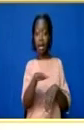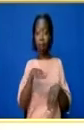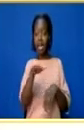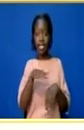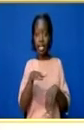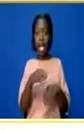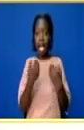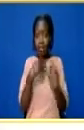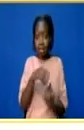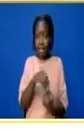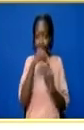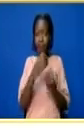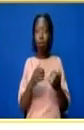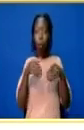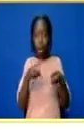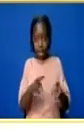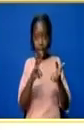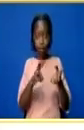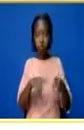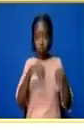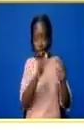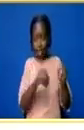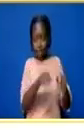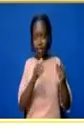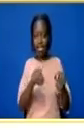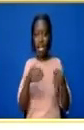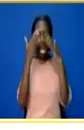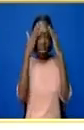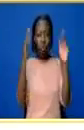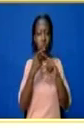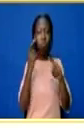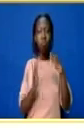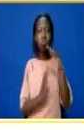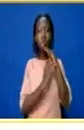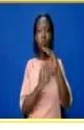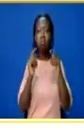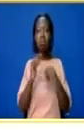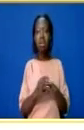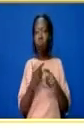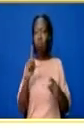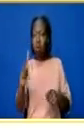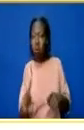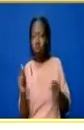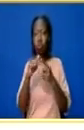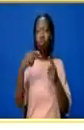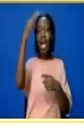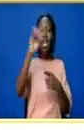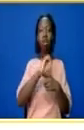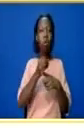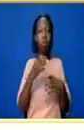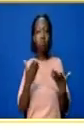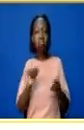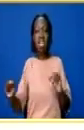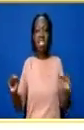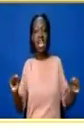cultivate. I don't know if you go from top to bottom, bottom to top, side to side. How do you do it?